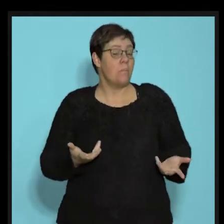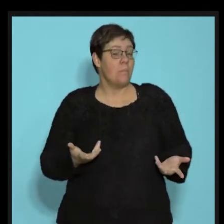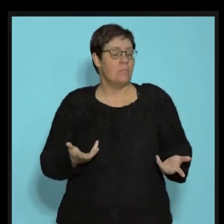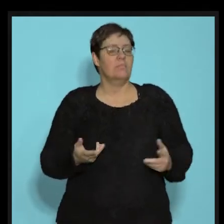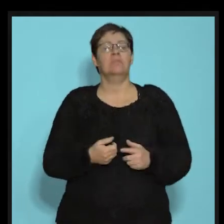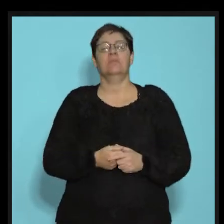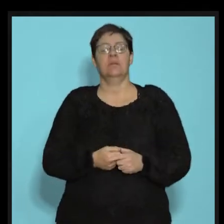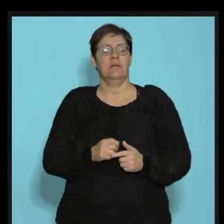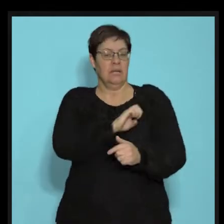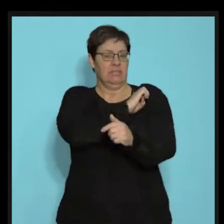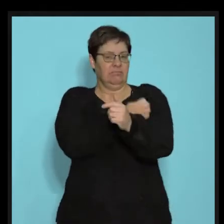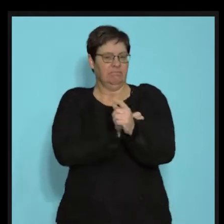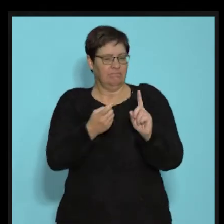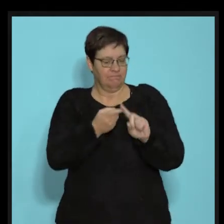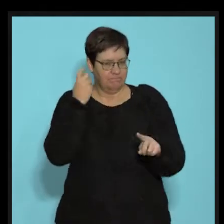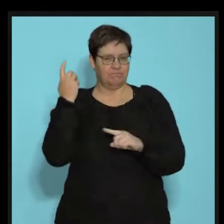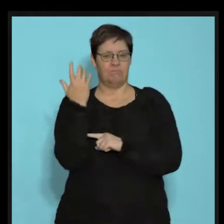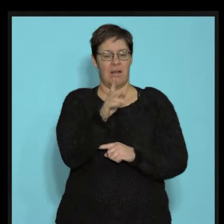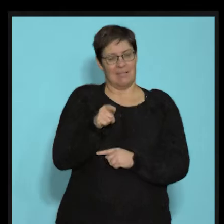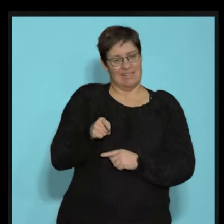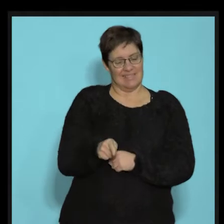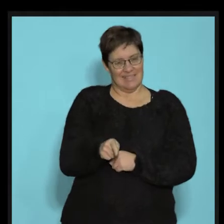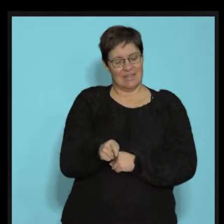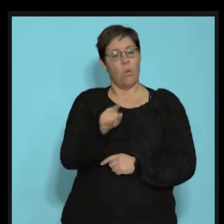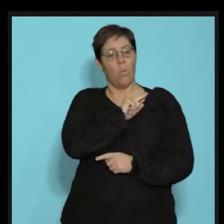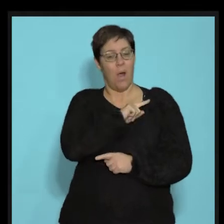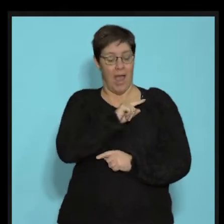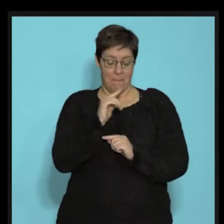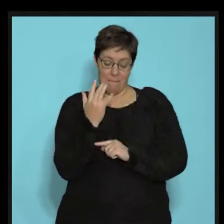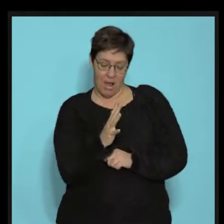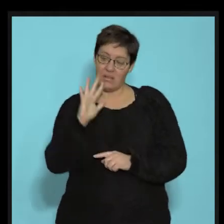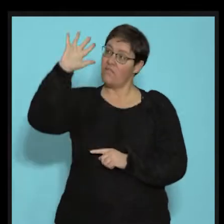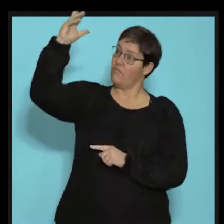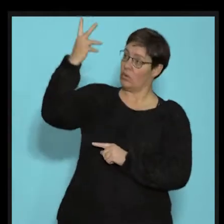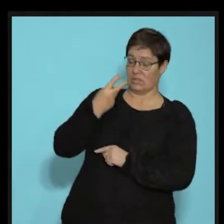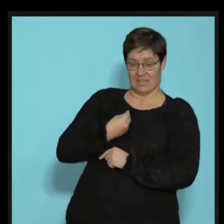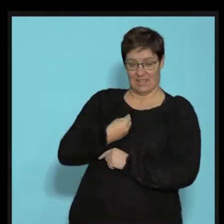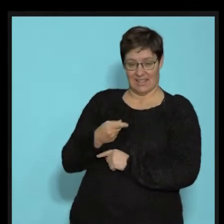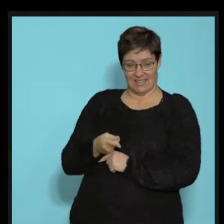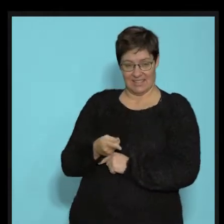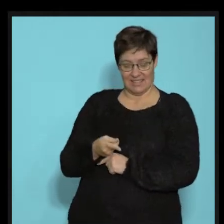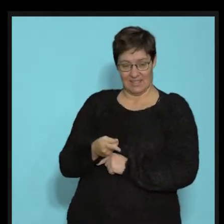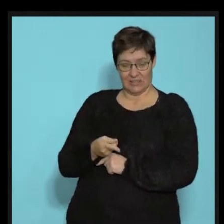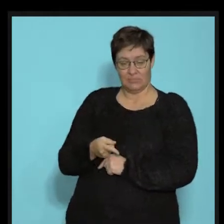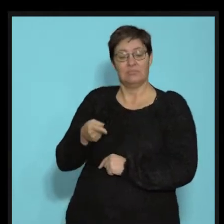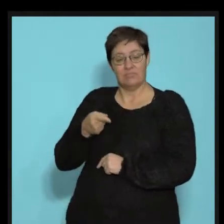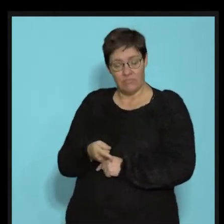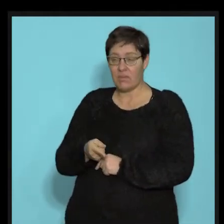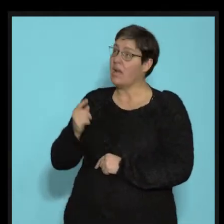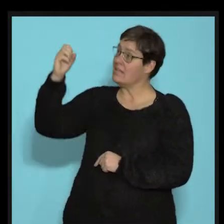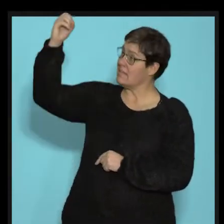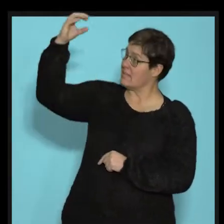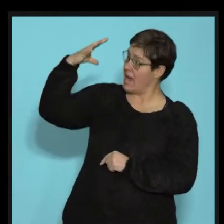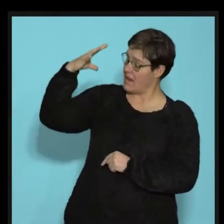for us? The energy comes from the plants that photosynthesize. And they are able to take